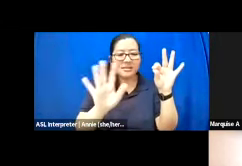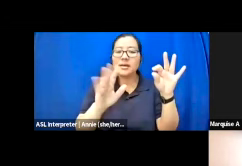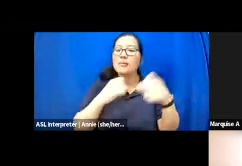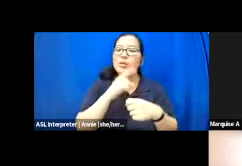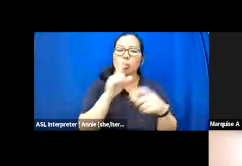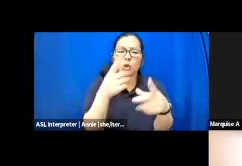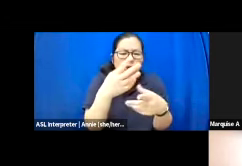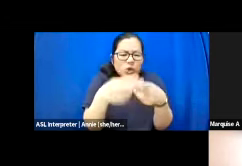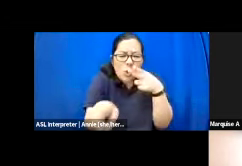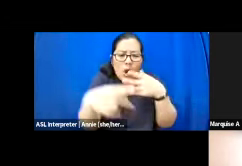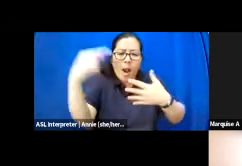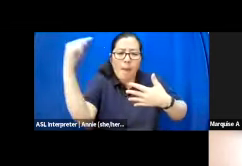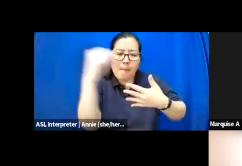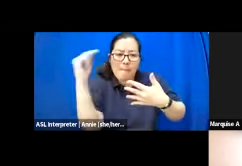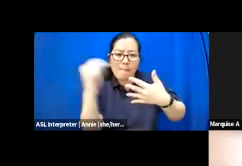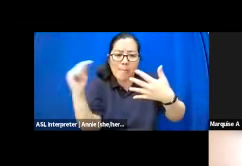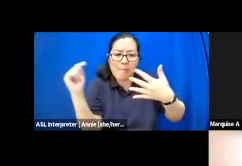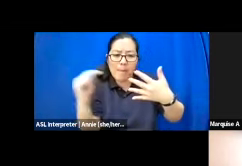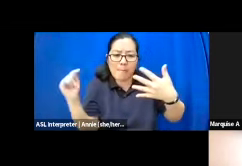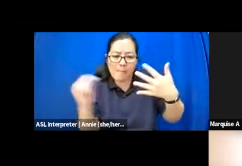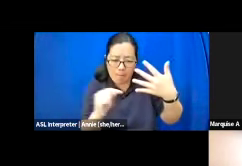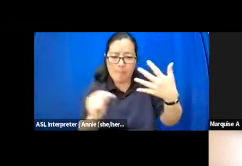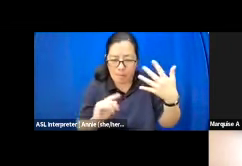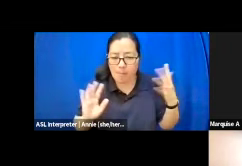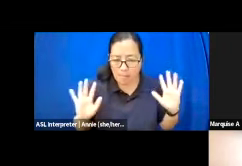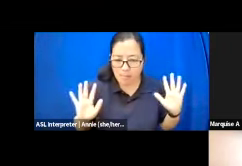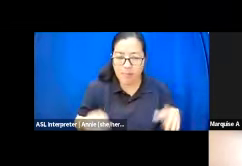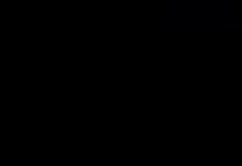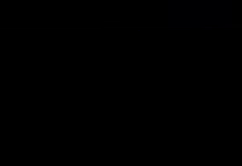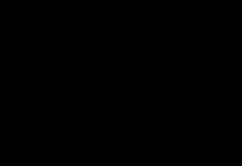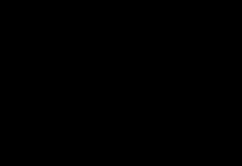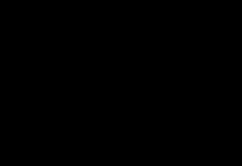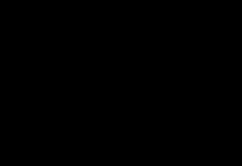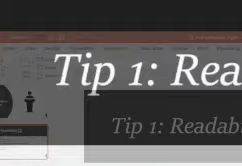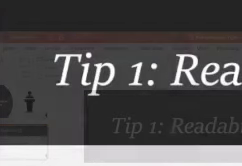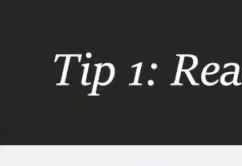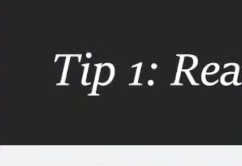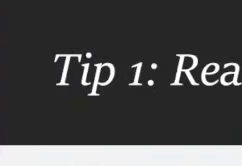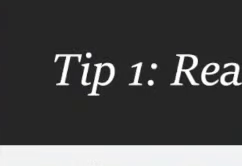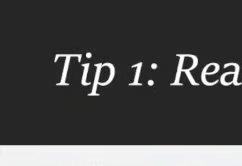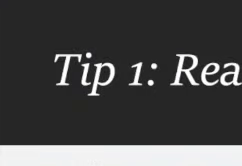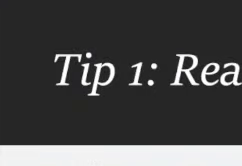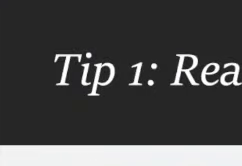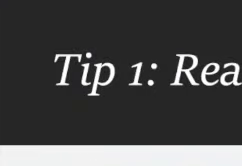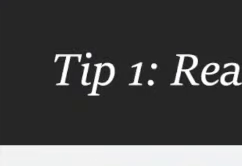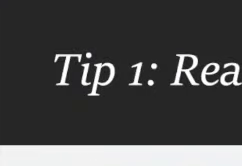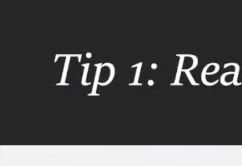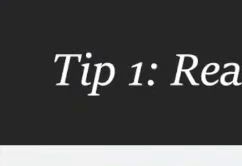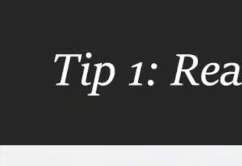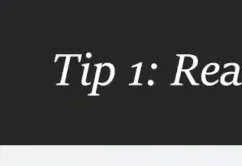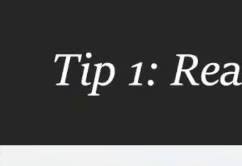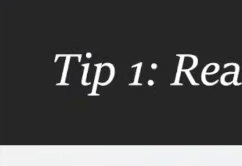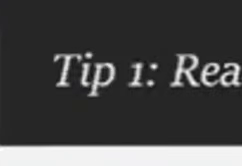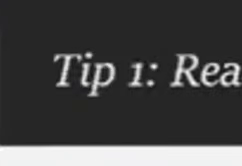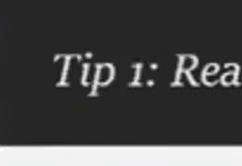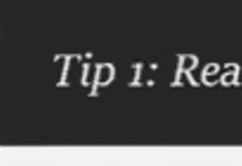share this thing with you real quick, that you make it so when you present, it's not like you're just reading text. Oh,